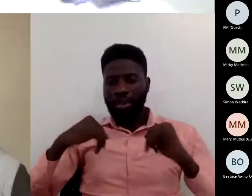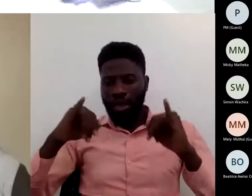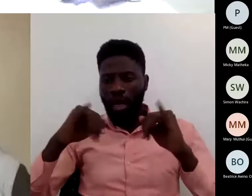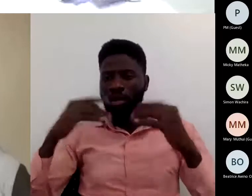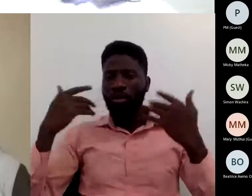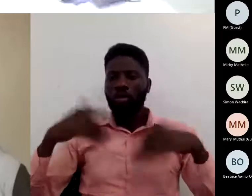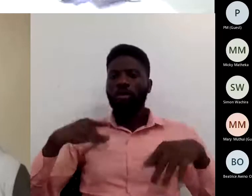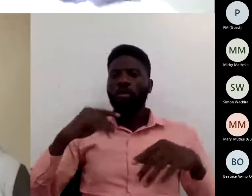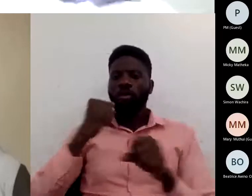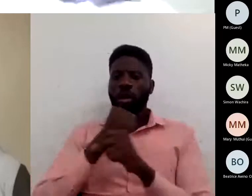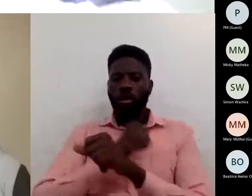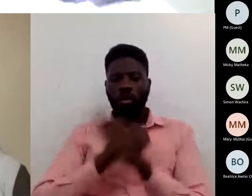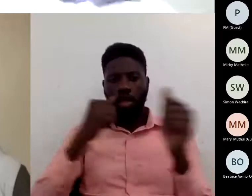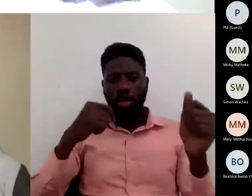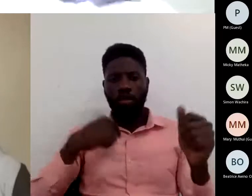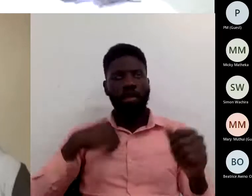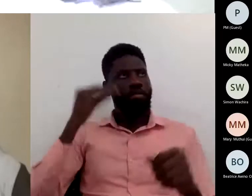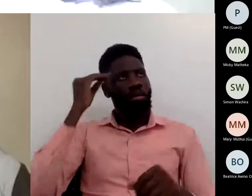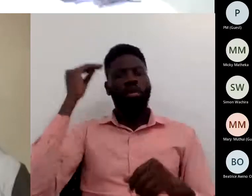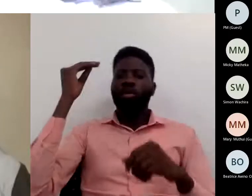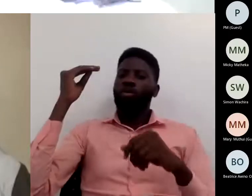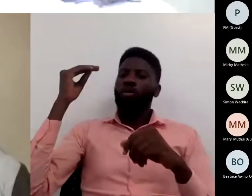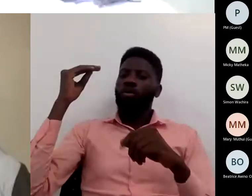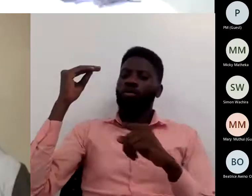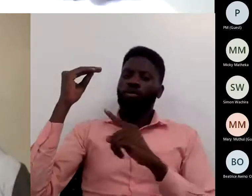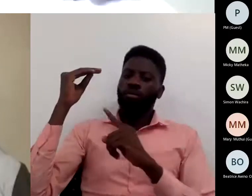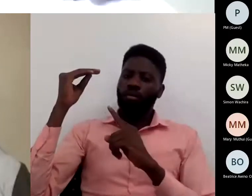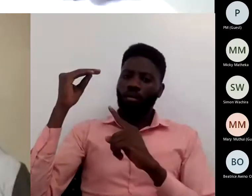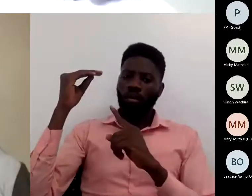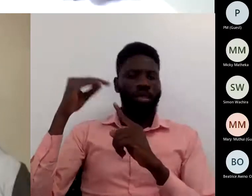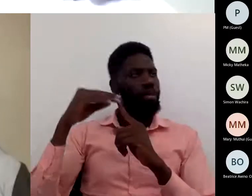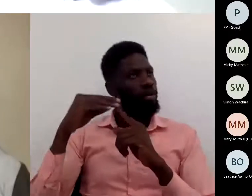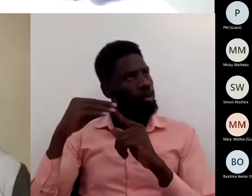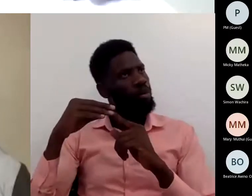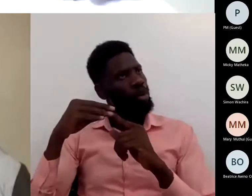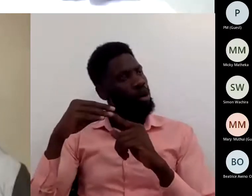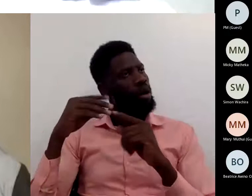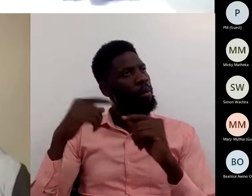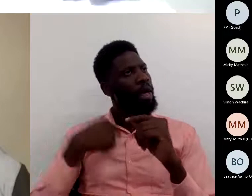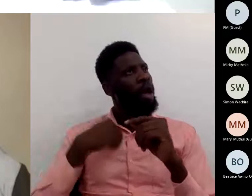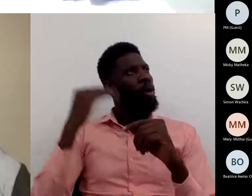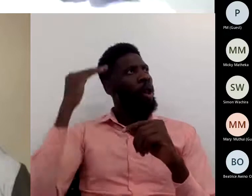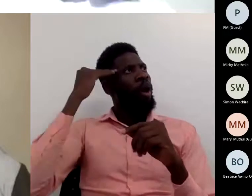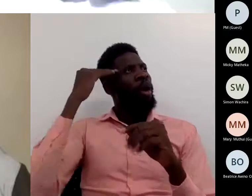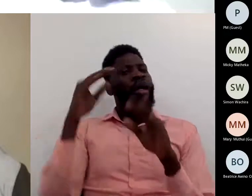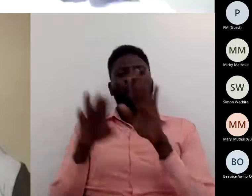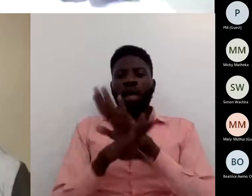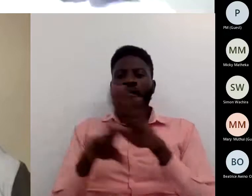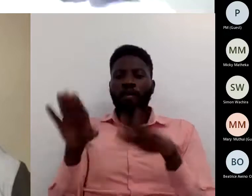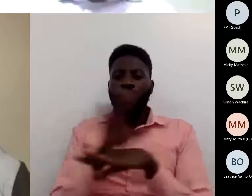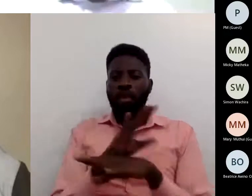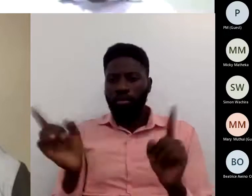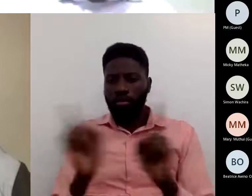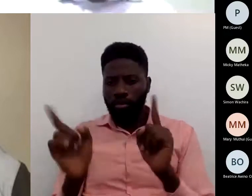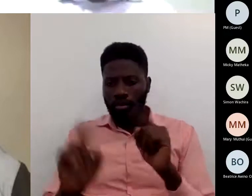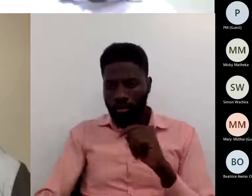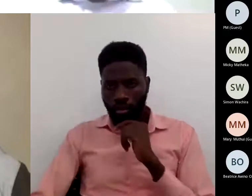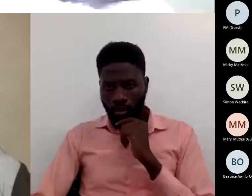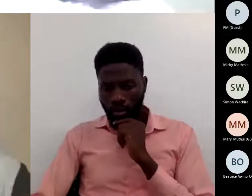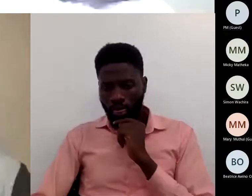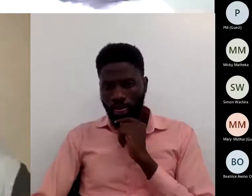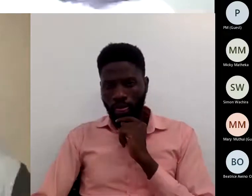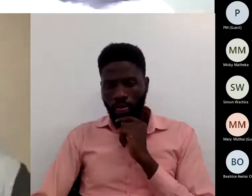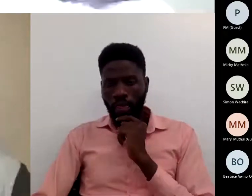clicked. What clicked? I actually don't know that much, right? What Macabello said